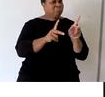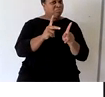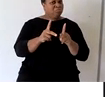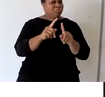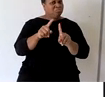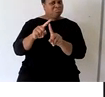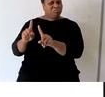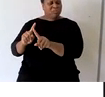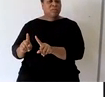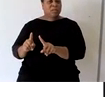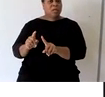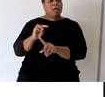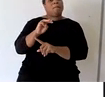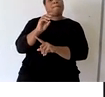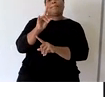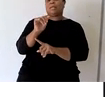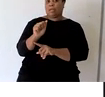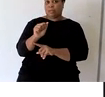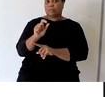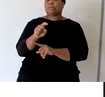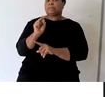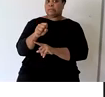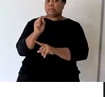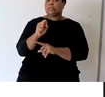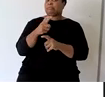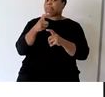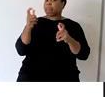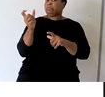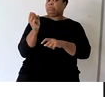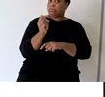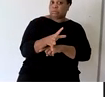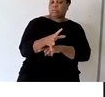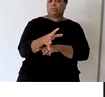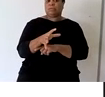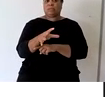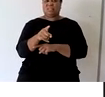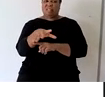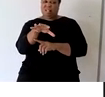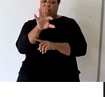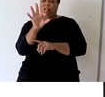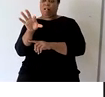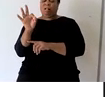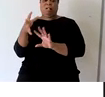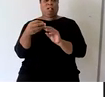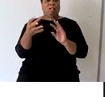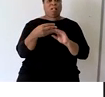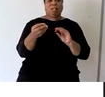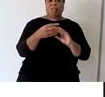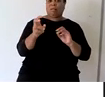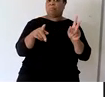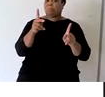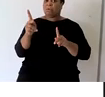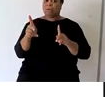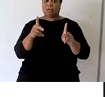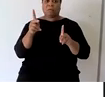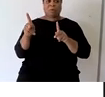media has that big of an impact, because it finds stories about people or